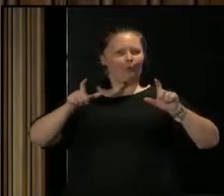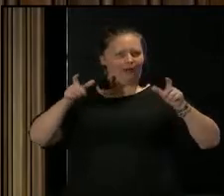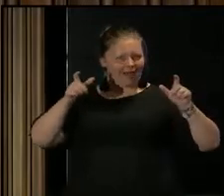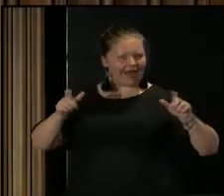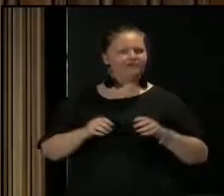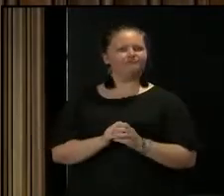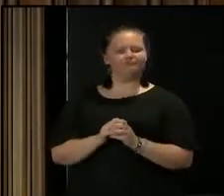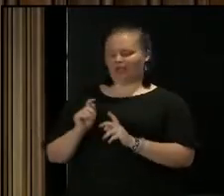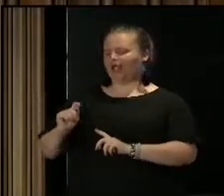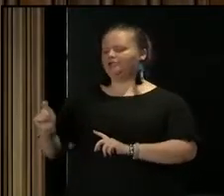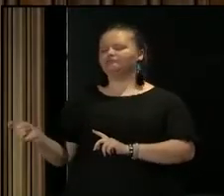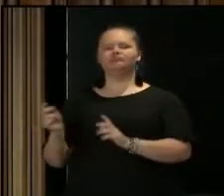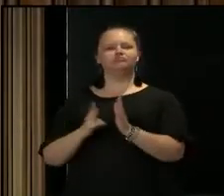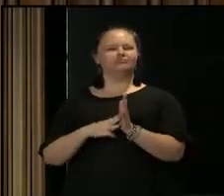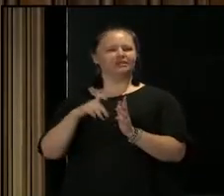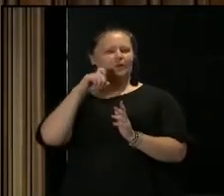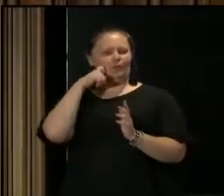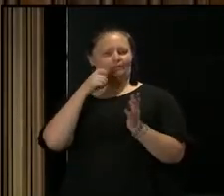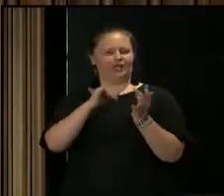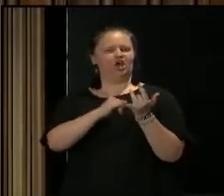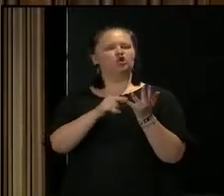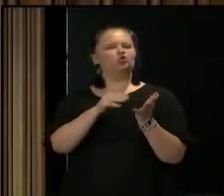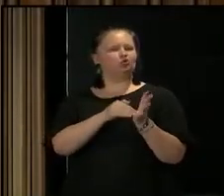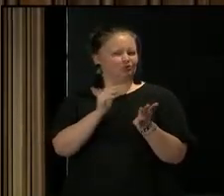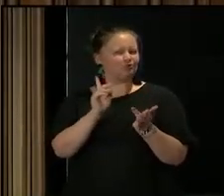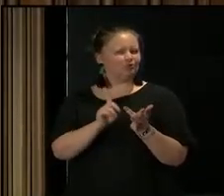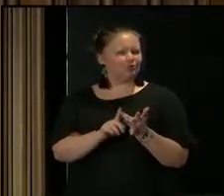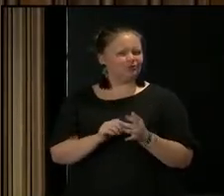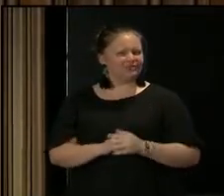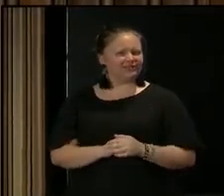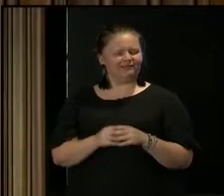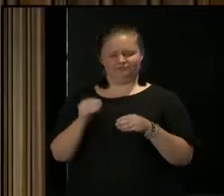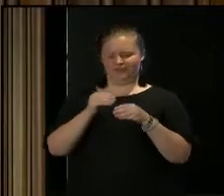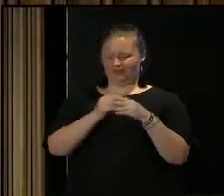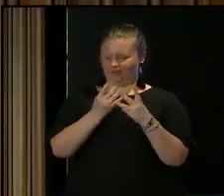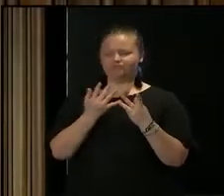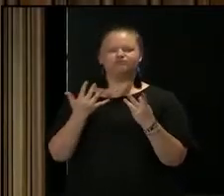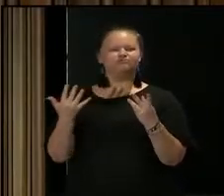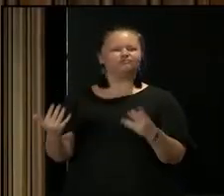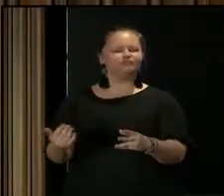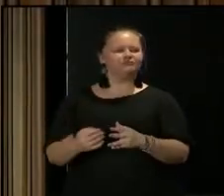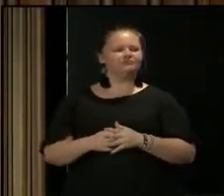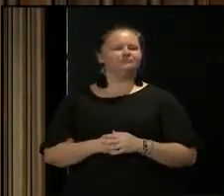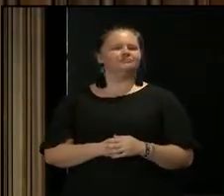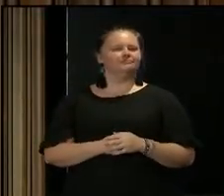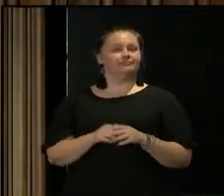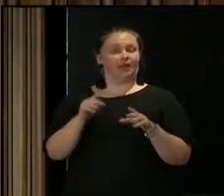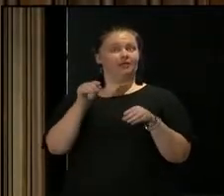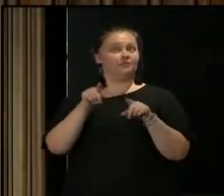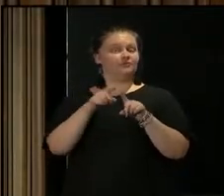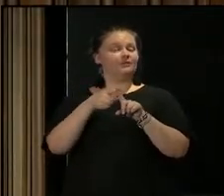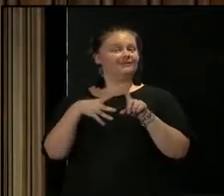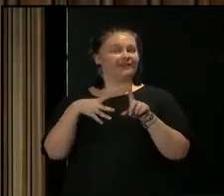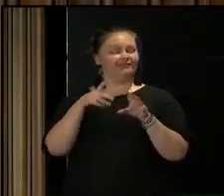Derbyshire, members of the Library Board of Queensland, the Queensland Library Foundation Council, and the Queensland Business Leaders Hall of Fame Management